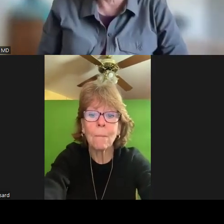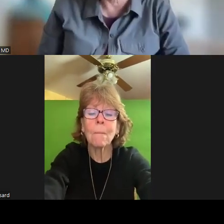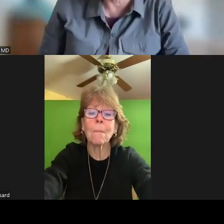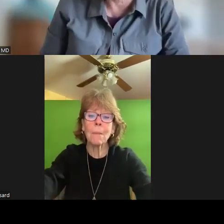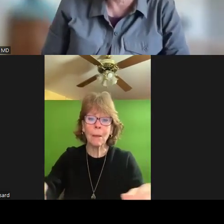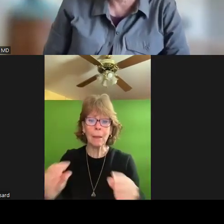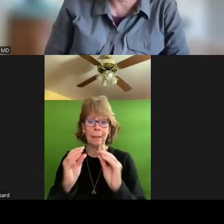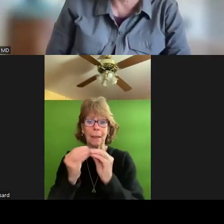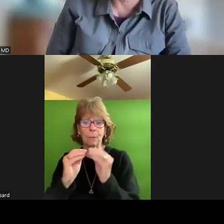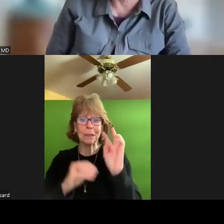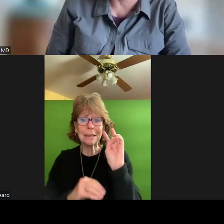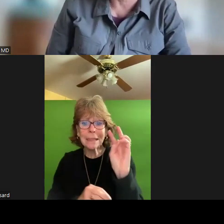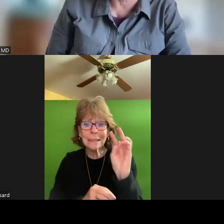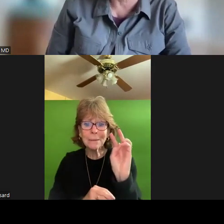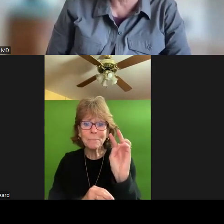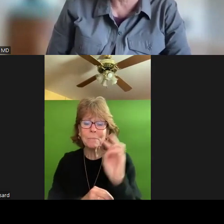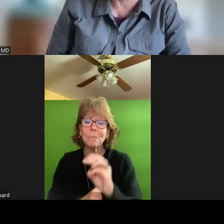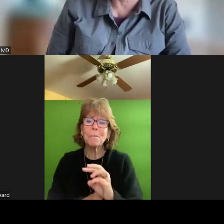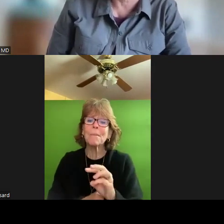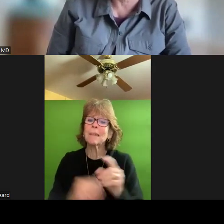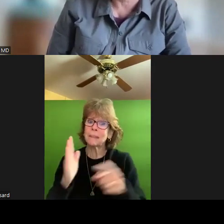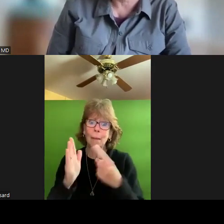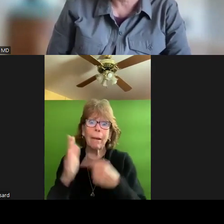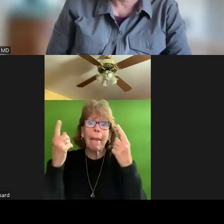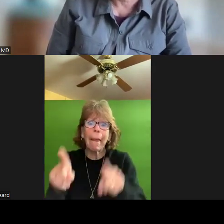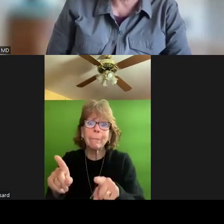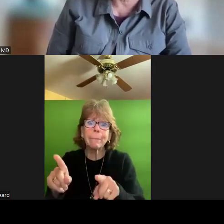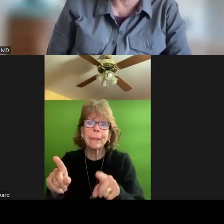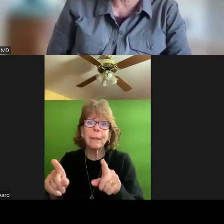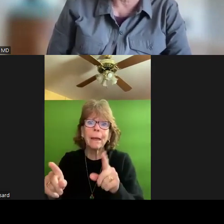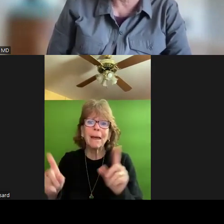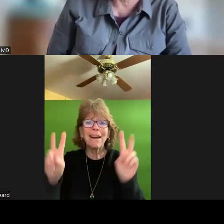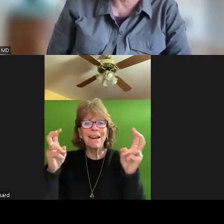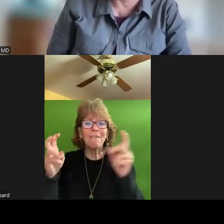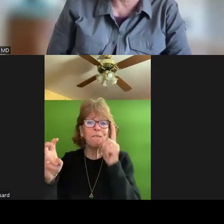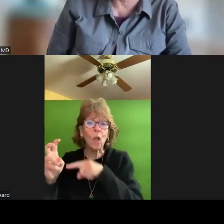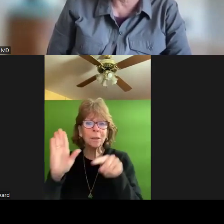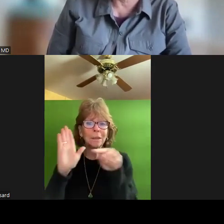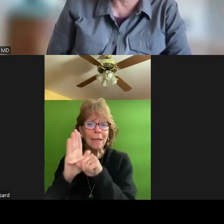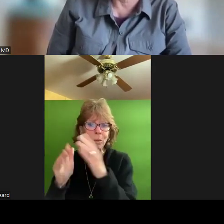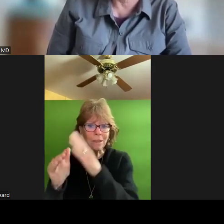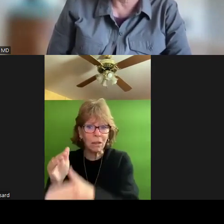Recommendation number 6, to prevent false negative results and to avoid delays